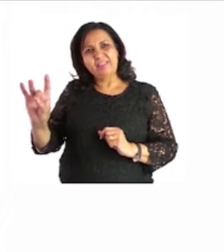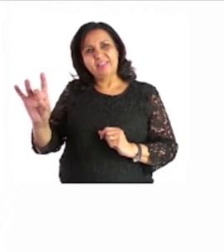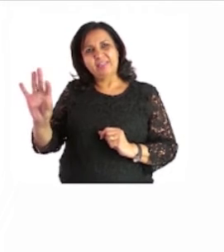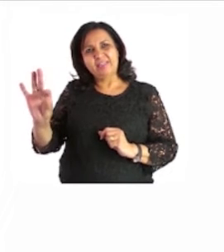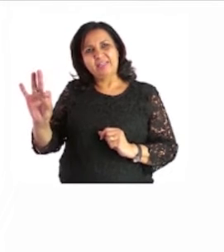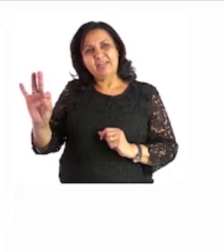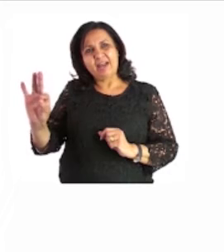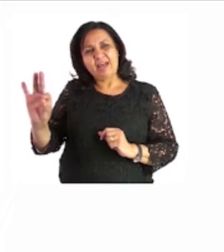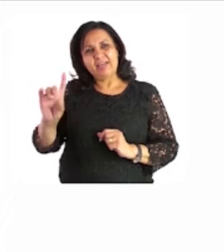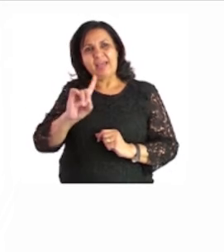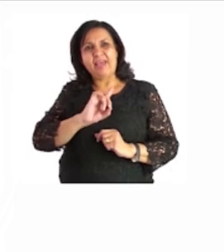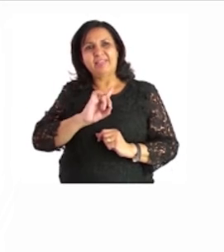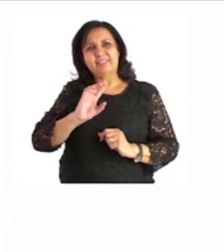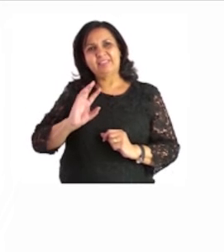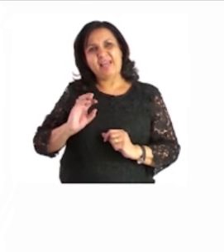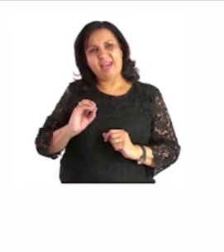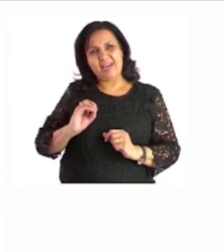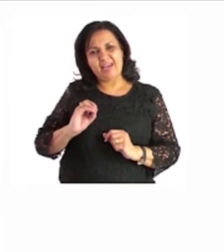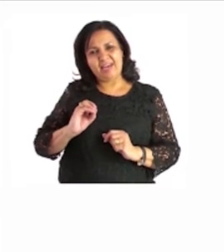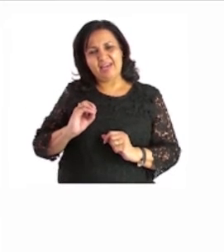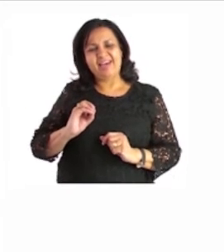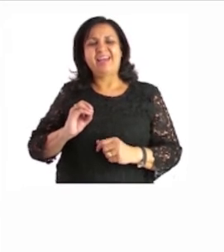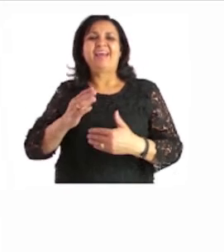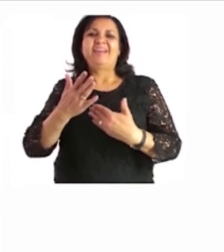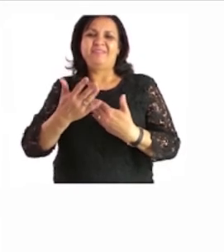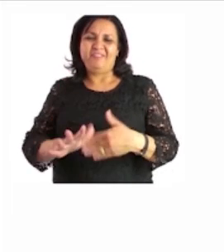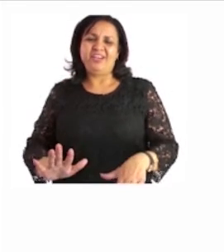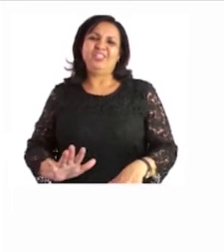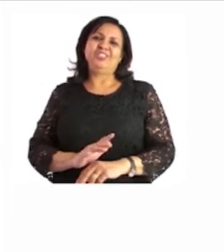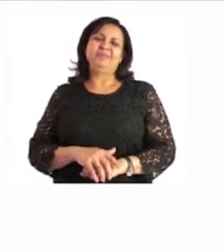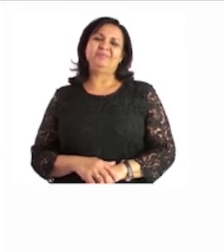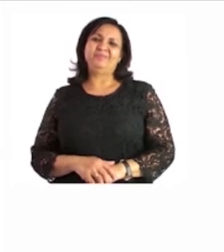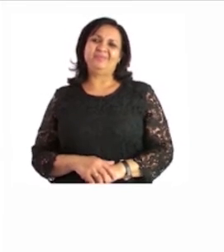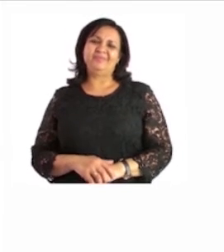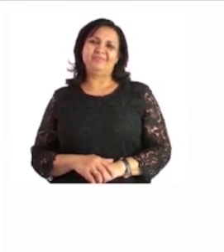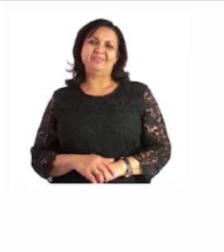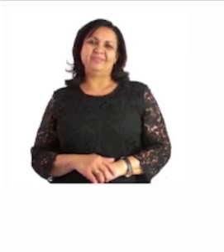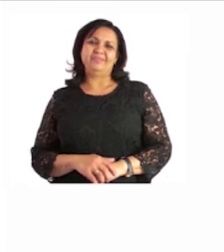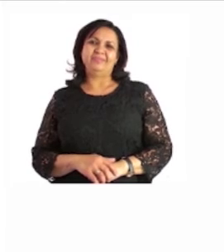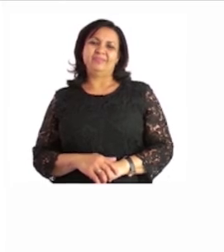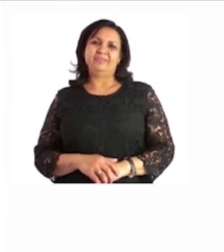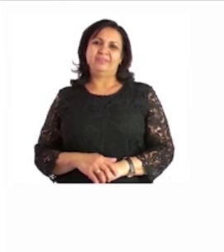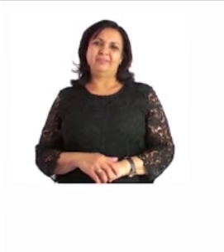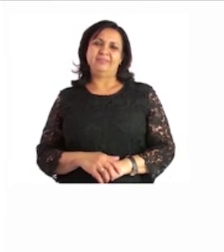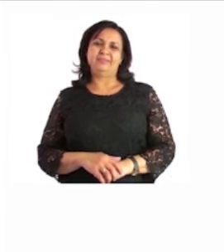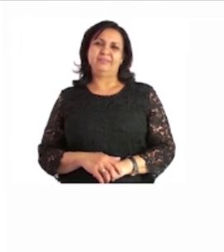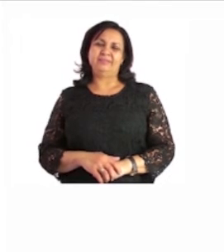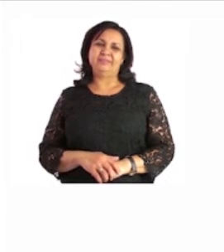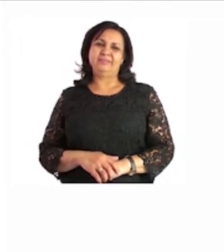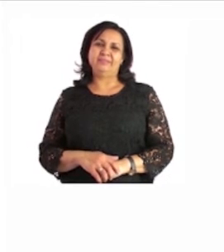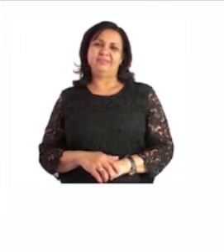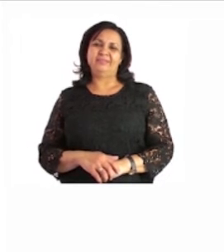7, 8, and 9 is already done for you. But you can still trace over those numbers just for you to